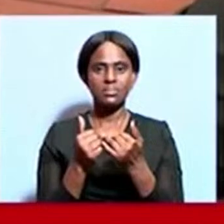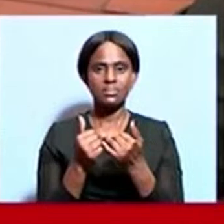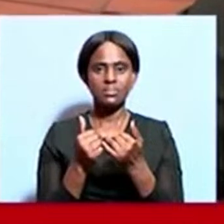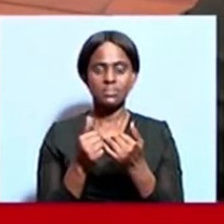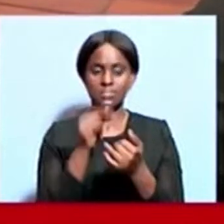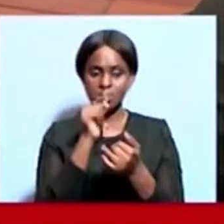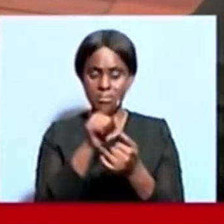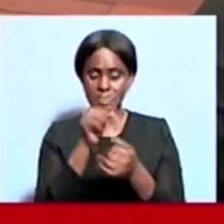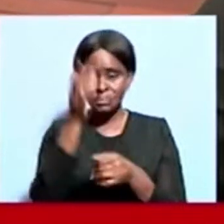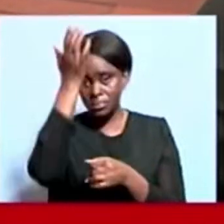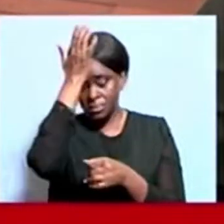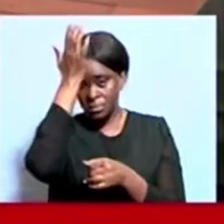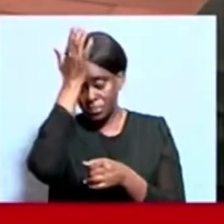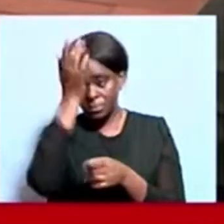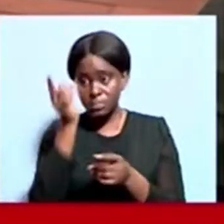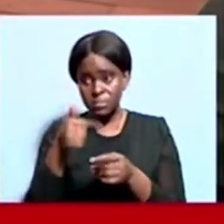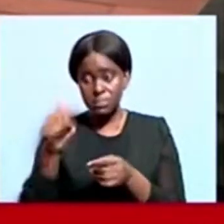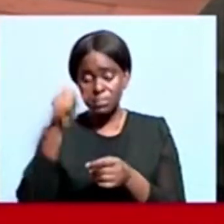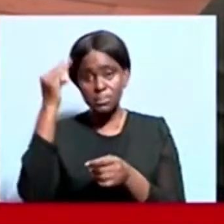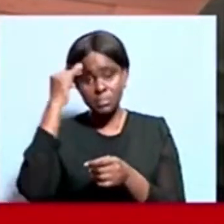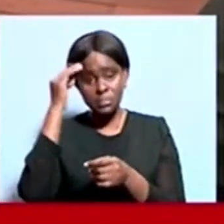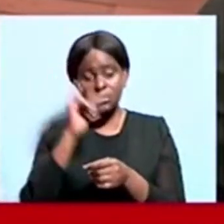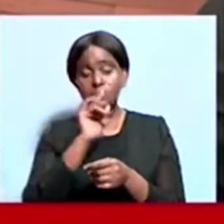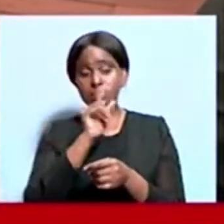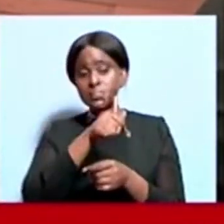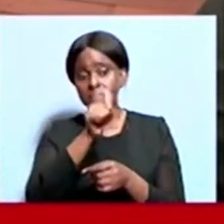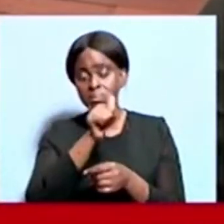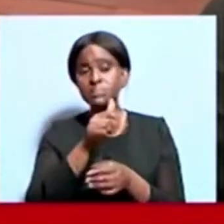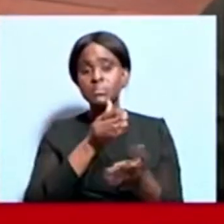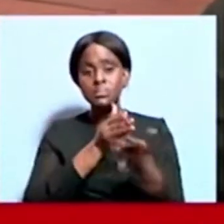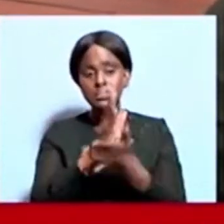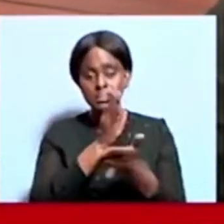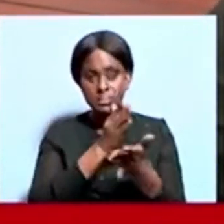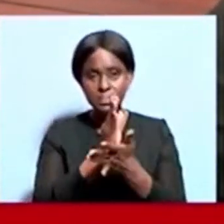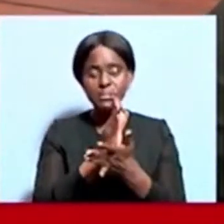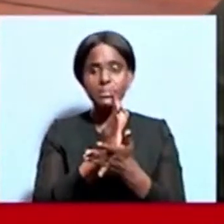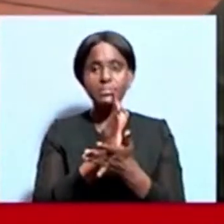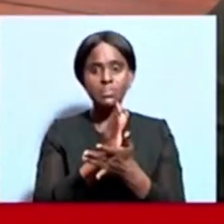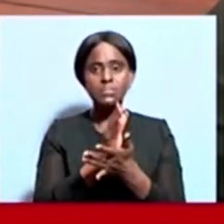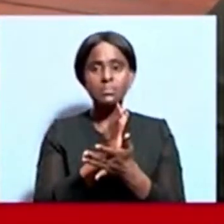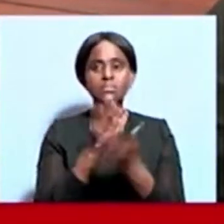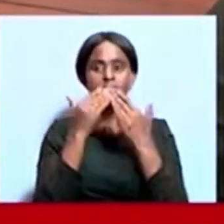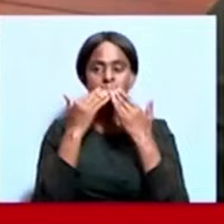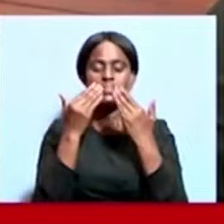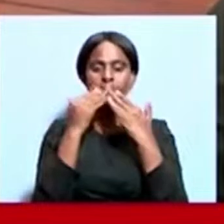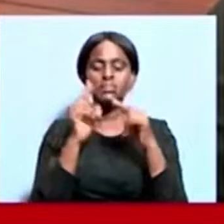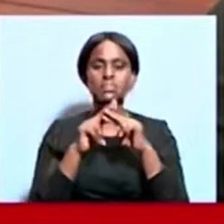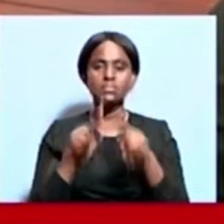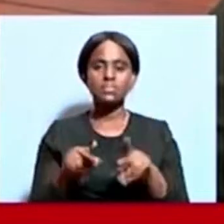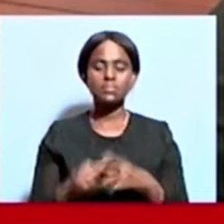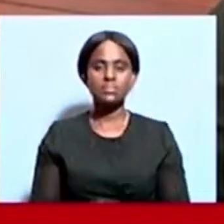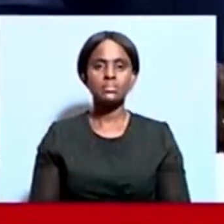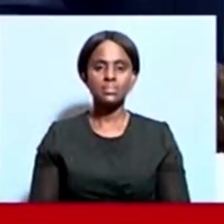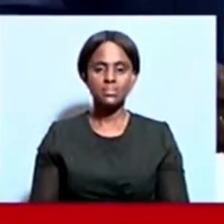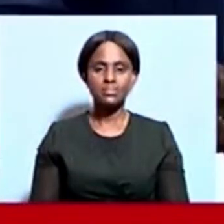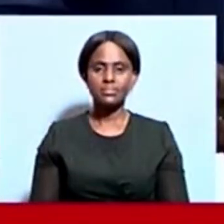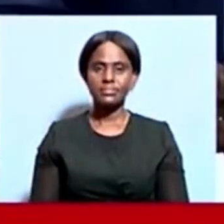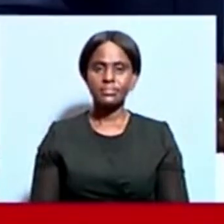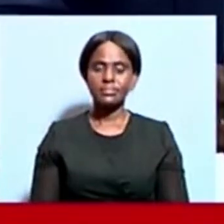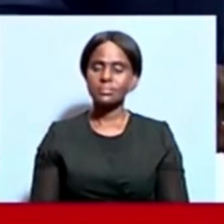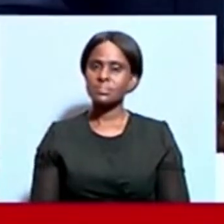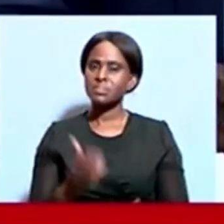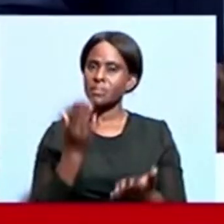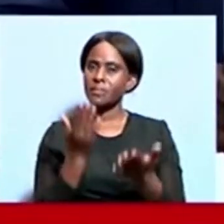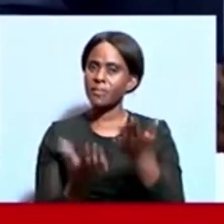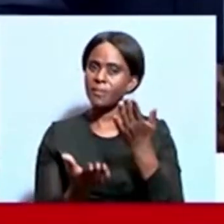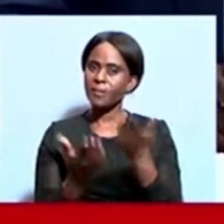on this date, when you knew that you were on the right footing? Thank you, Chair. Thank you very much. Maybe,